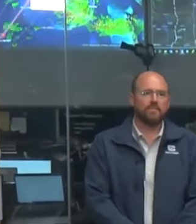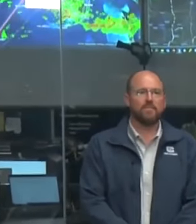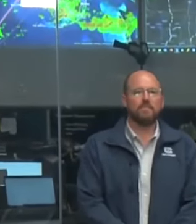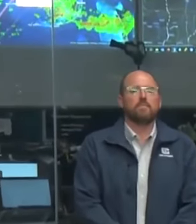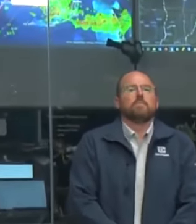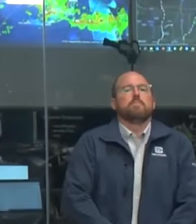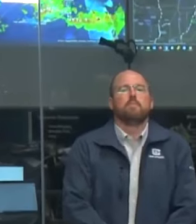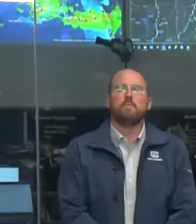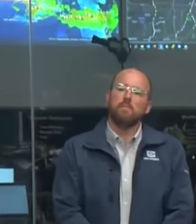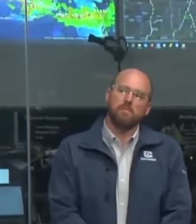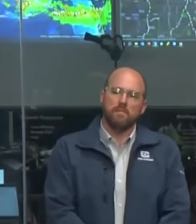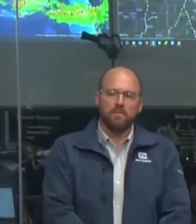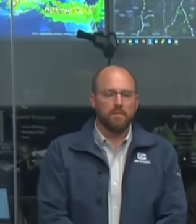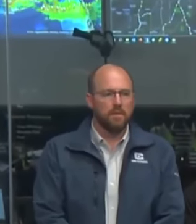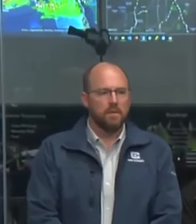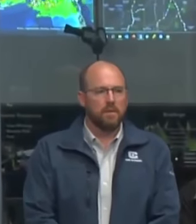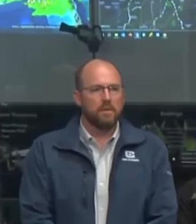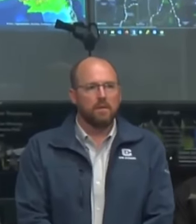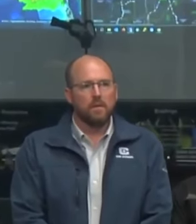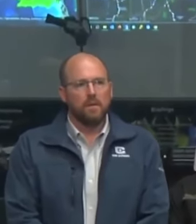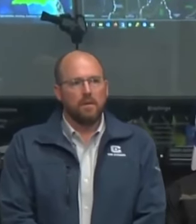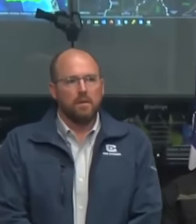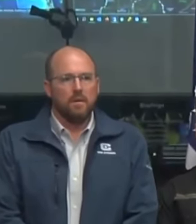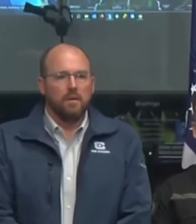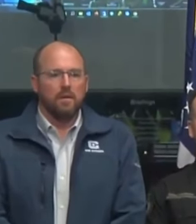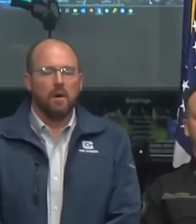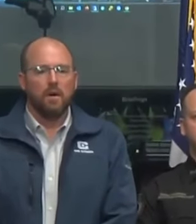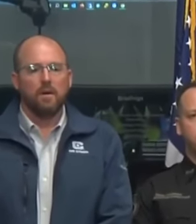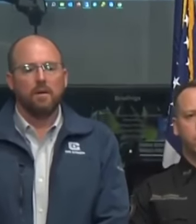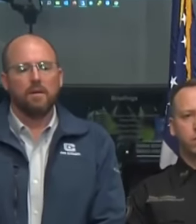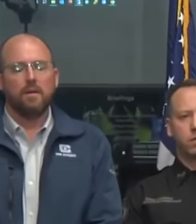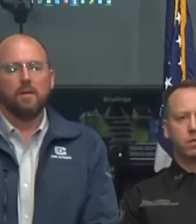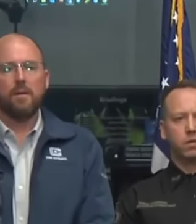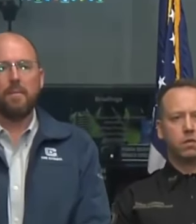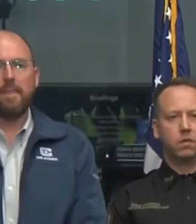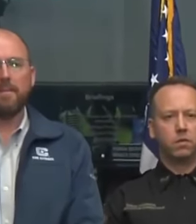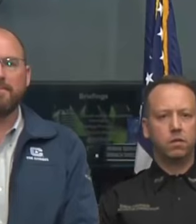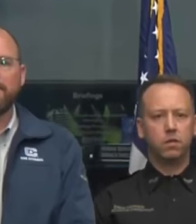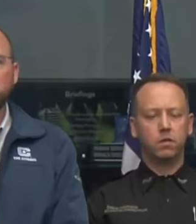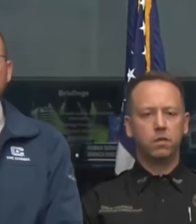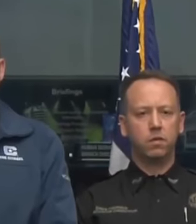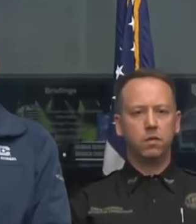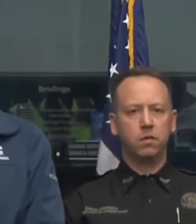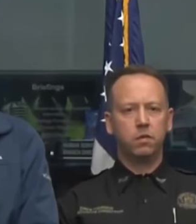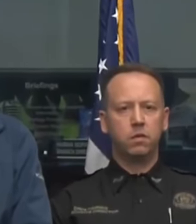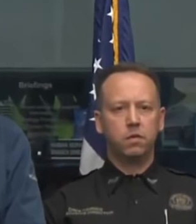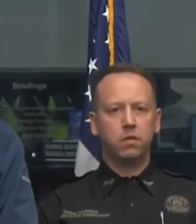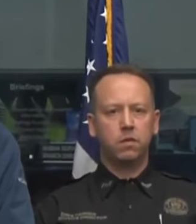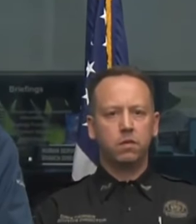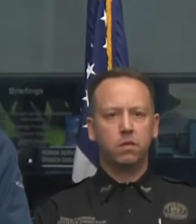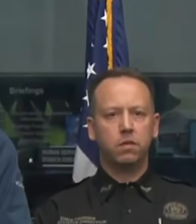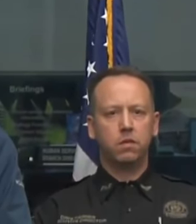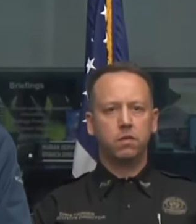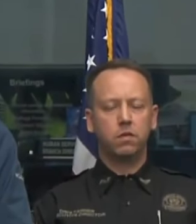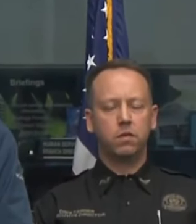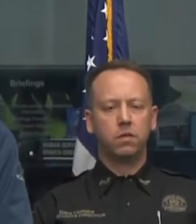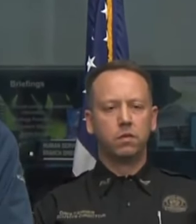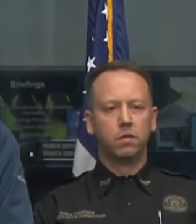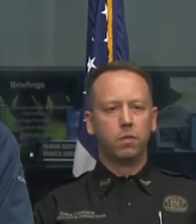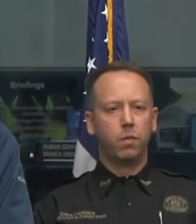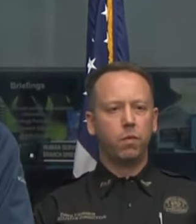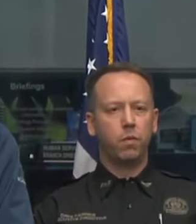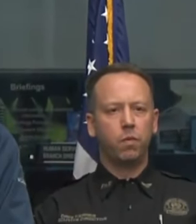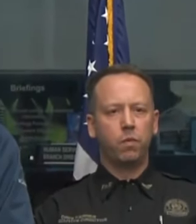Good morning. We're here at the State Emergency Operations Center in Tallahassee. Of course, we've been at a level 1 really for 2 weeks now with both of these